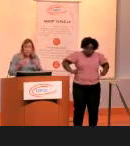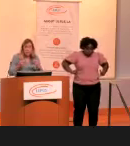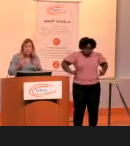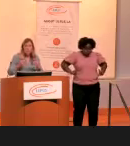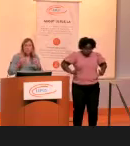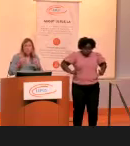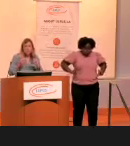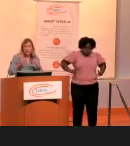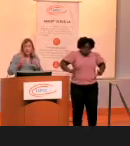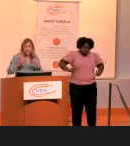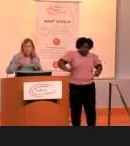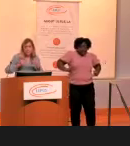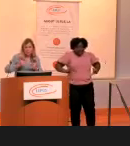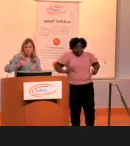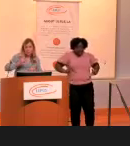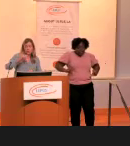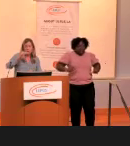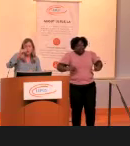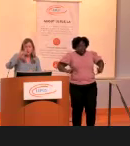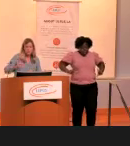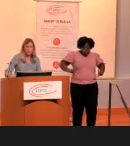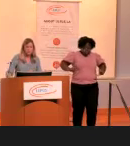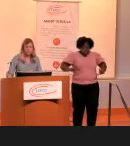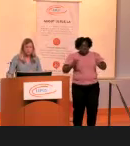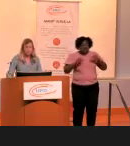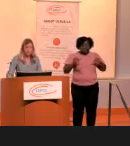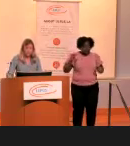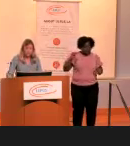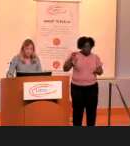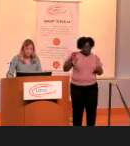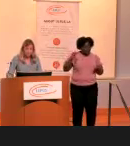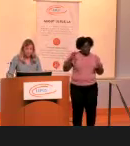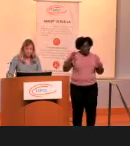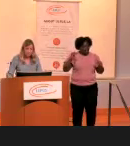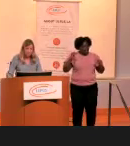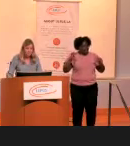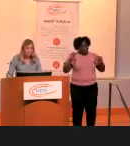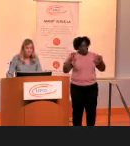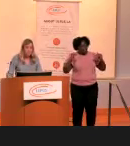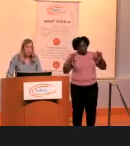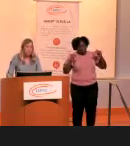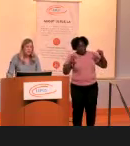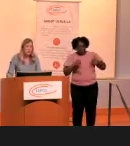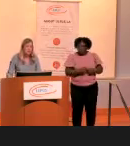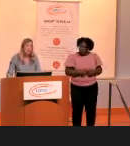used up as much and the inflammation's under better control, you'll see them improving.